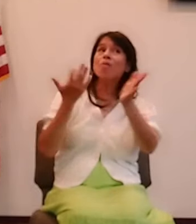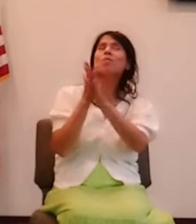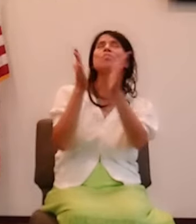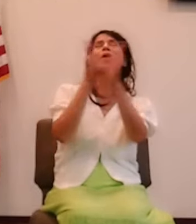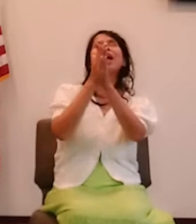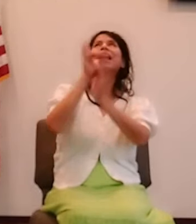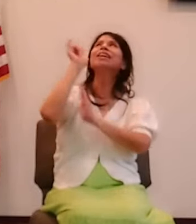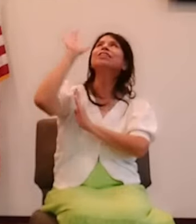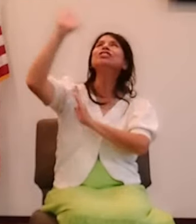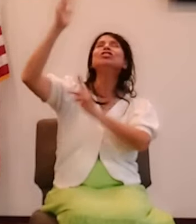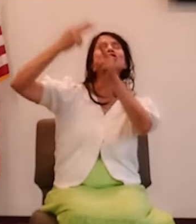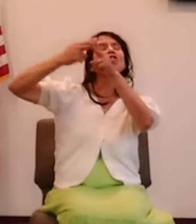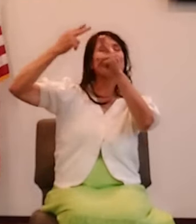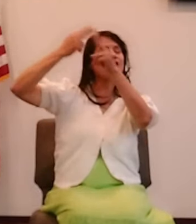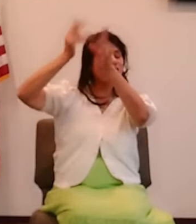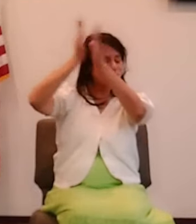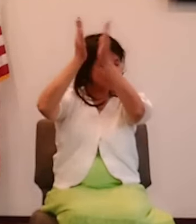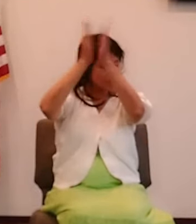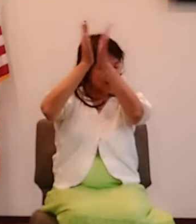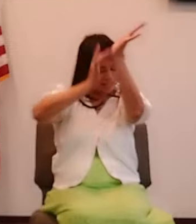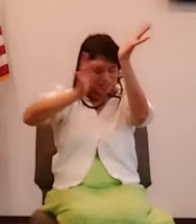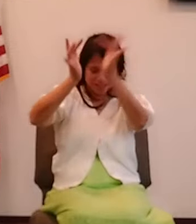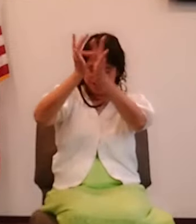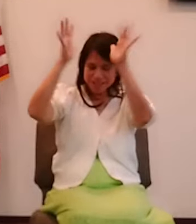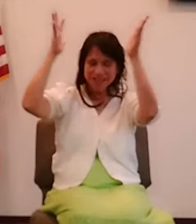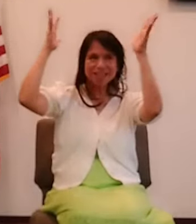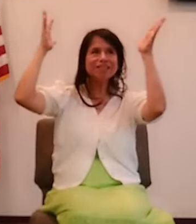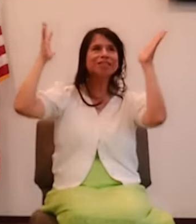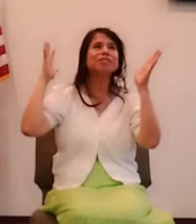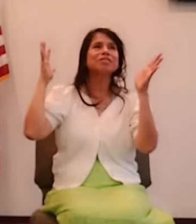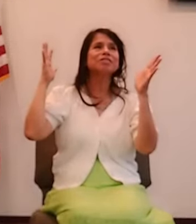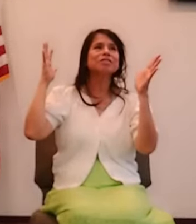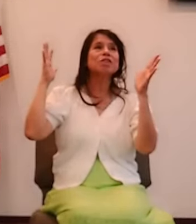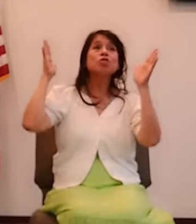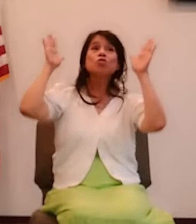I will praise your name.